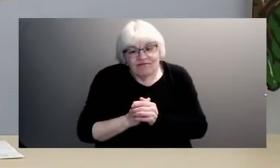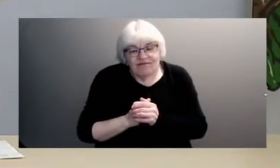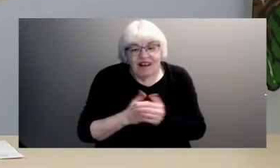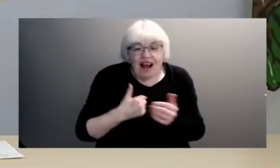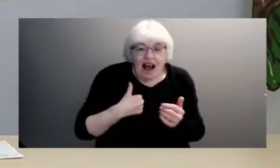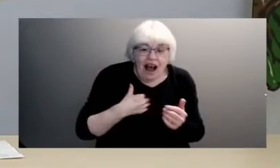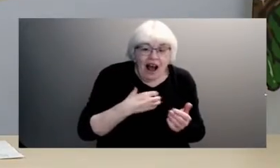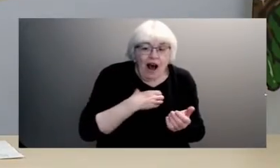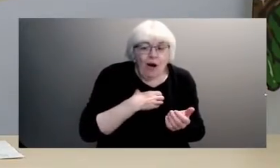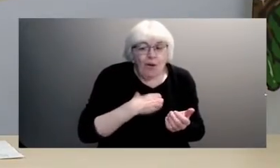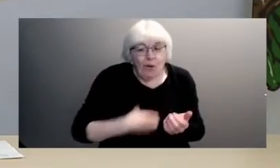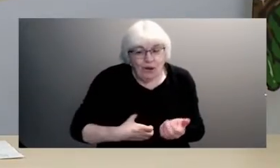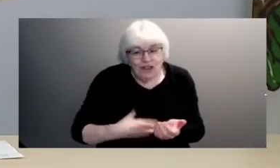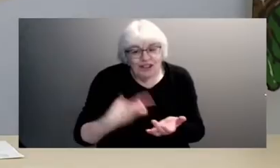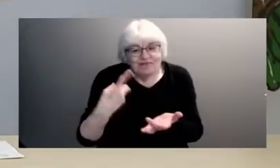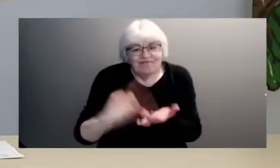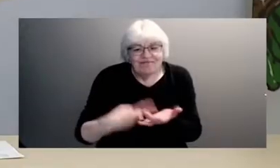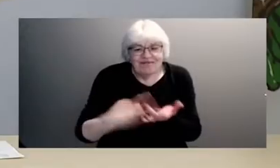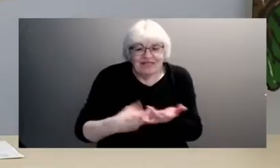today,